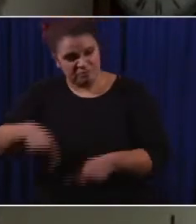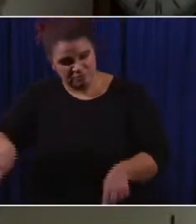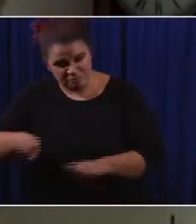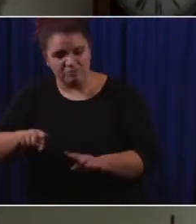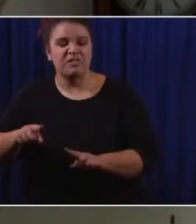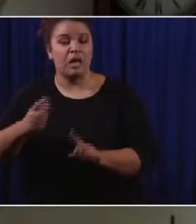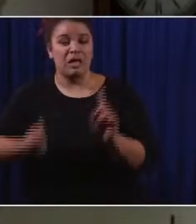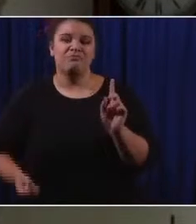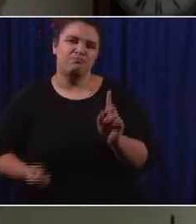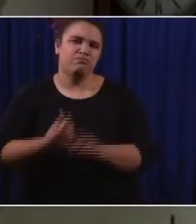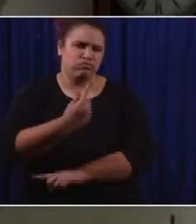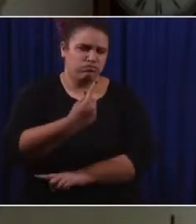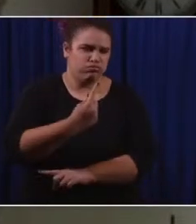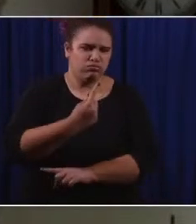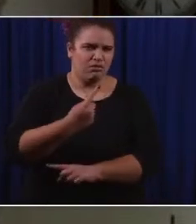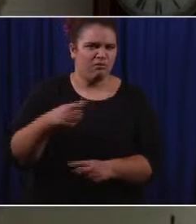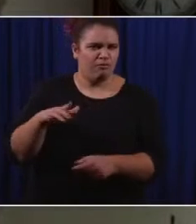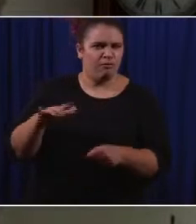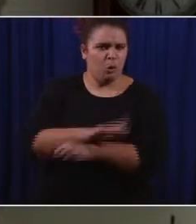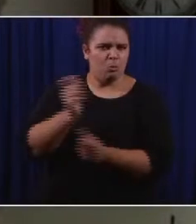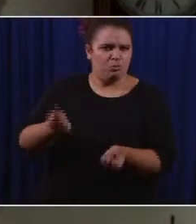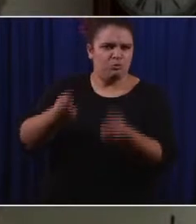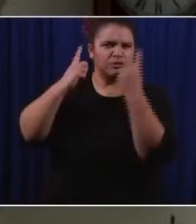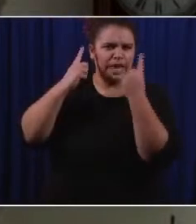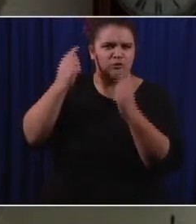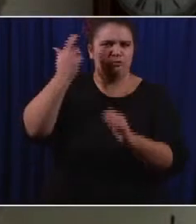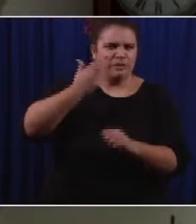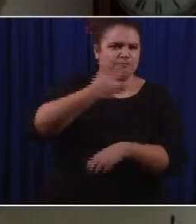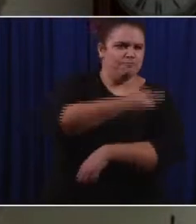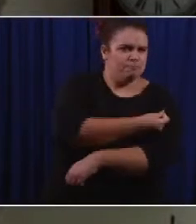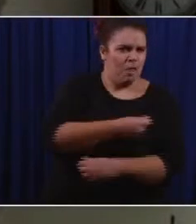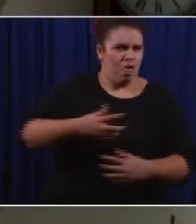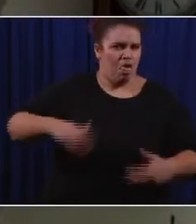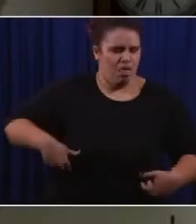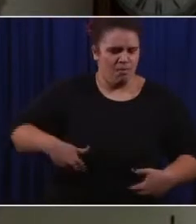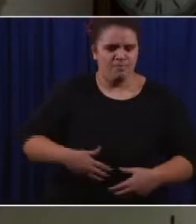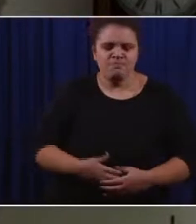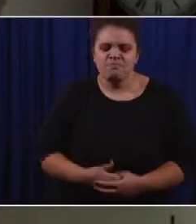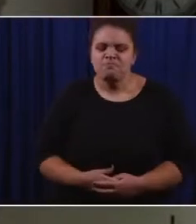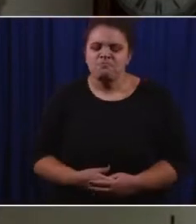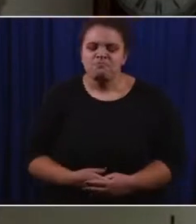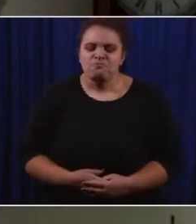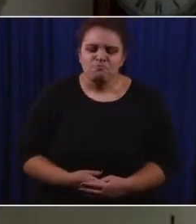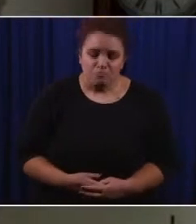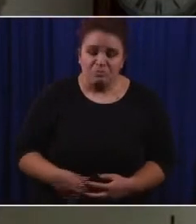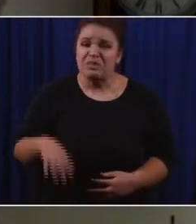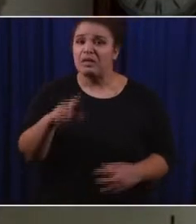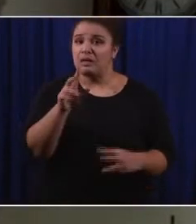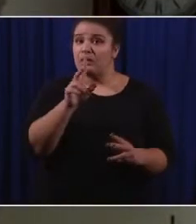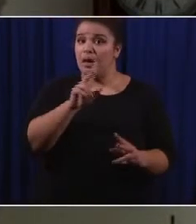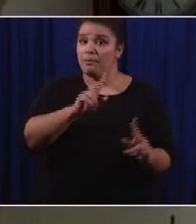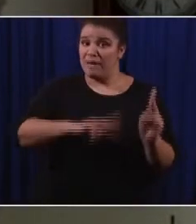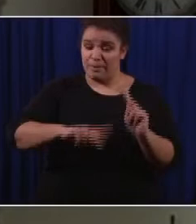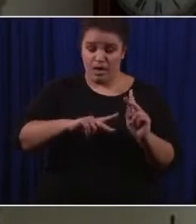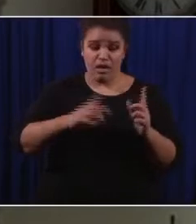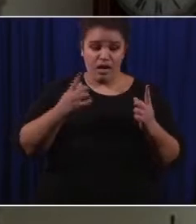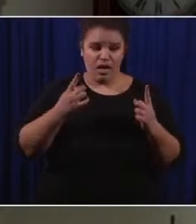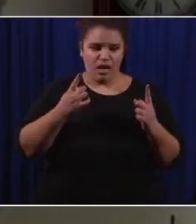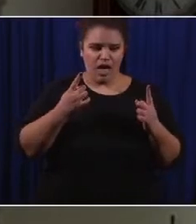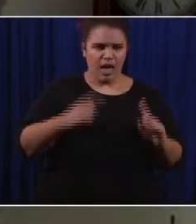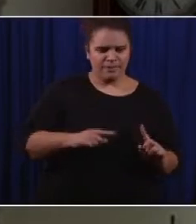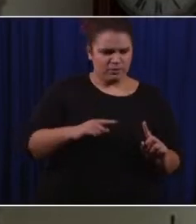that people, because of the COVID, have sometimes been reluctant to go to their doctors. So we are looking